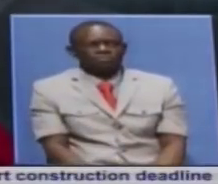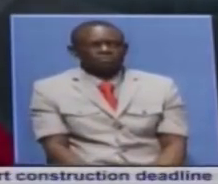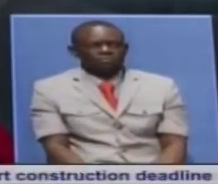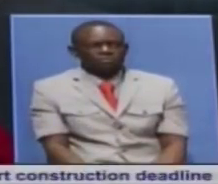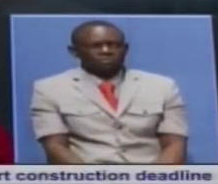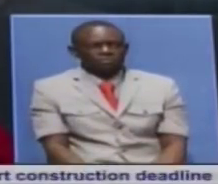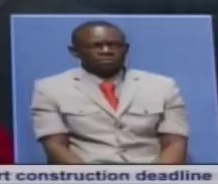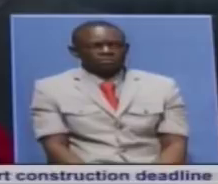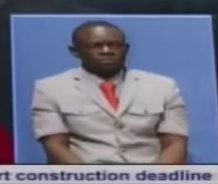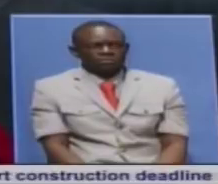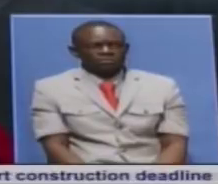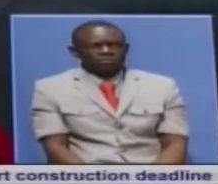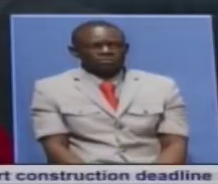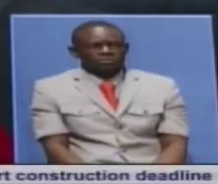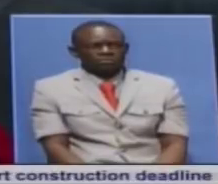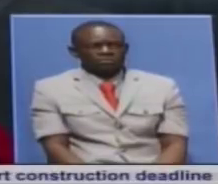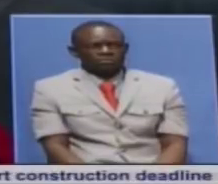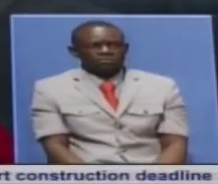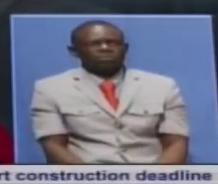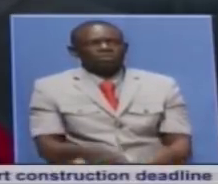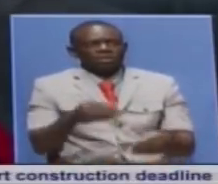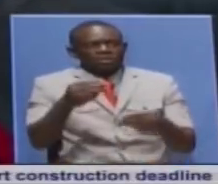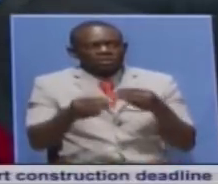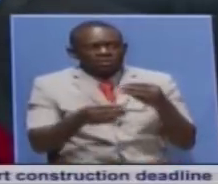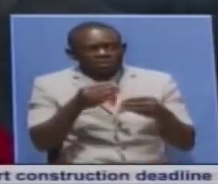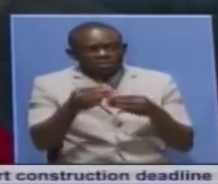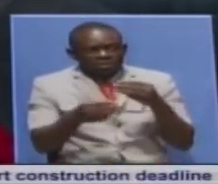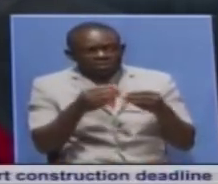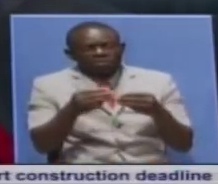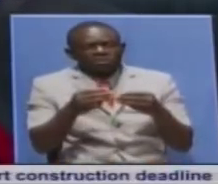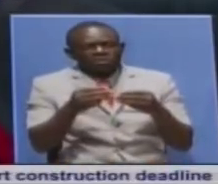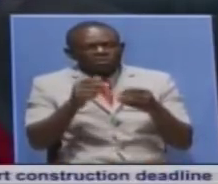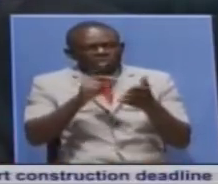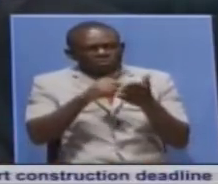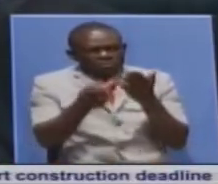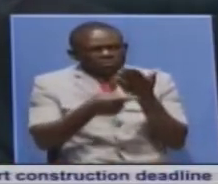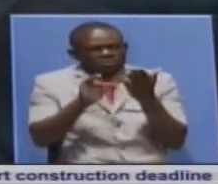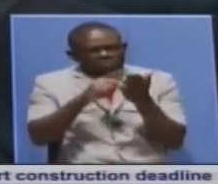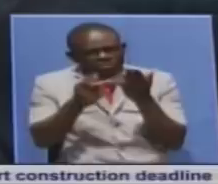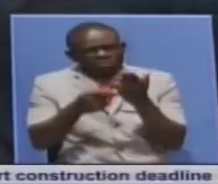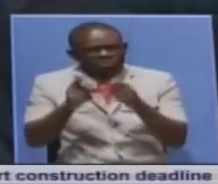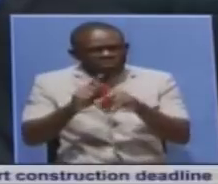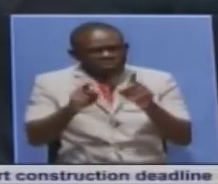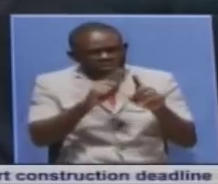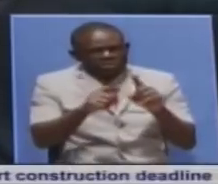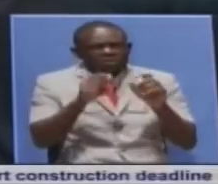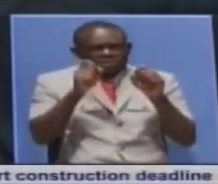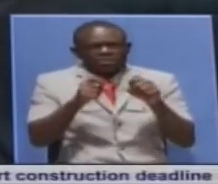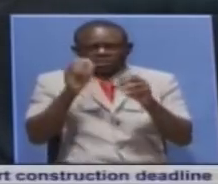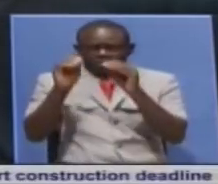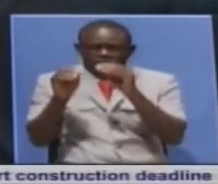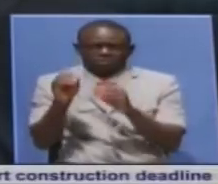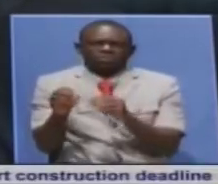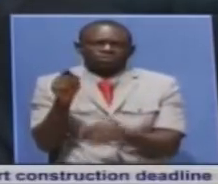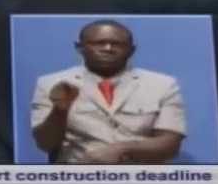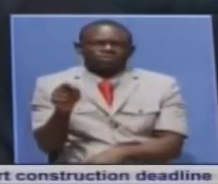with the raw content footage from the field. So anyone can make a program either any time, maybe even after 1 month, 2 months,